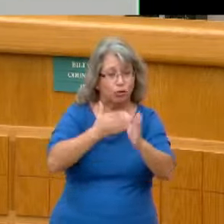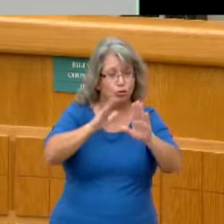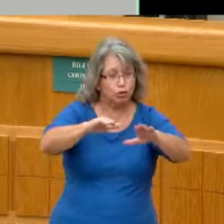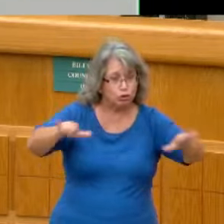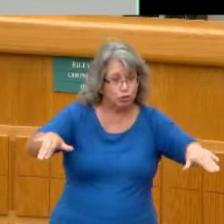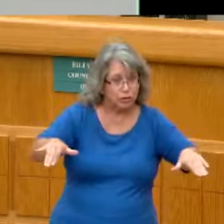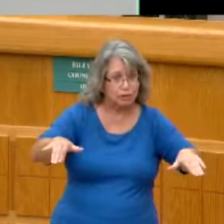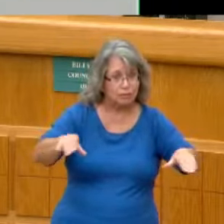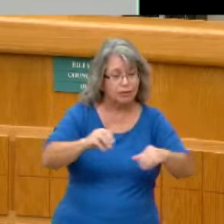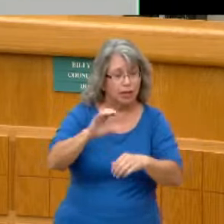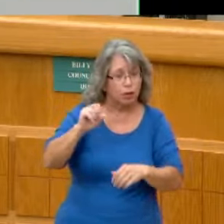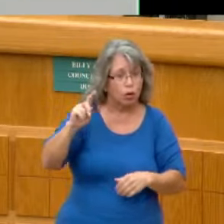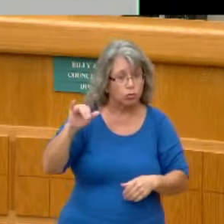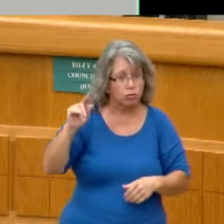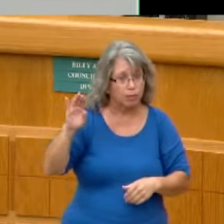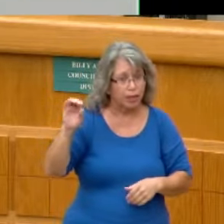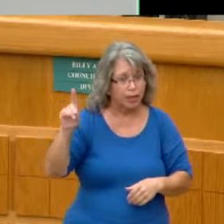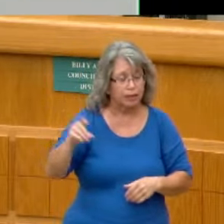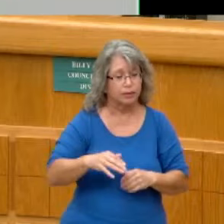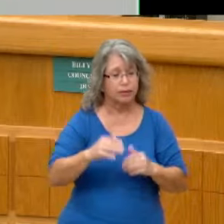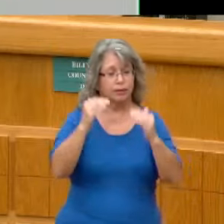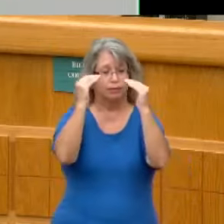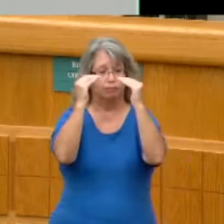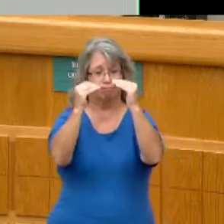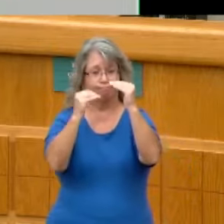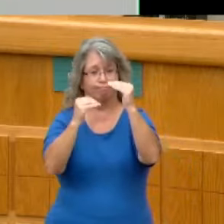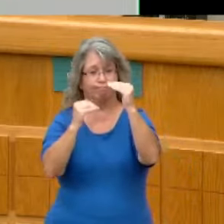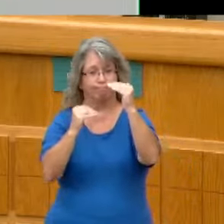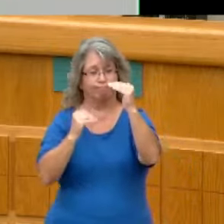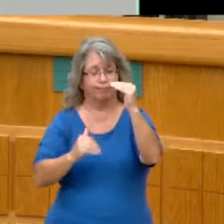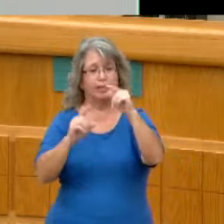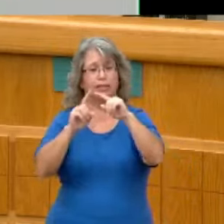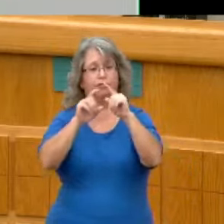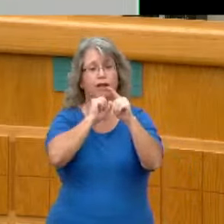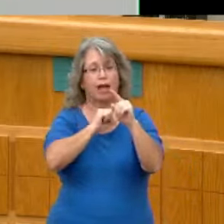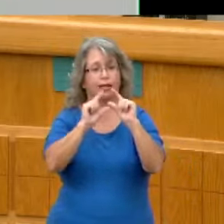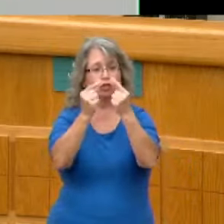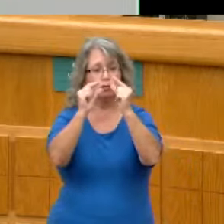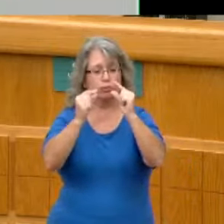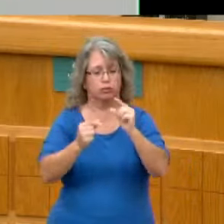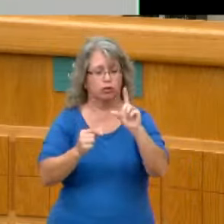down the graph, you go to higher and higher age groups successfully, 20 to